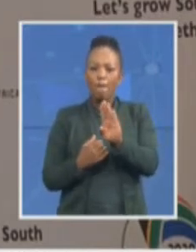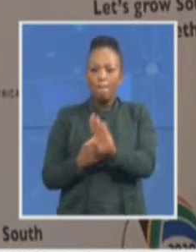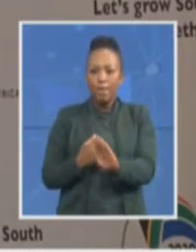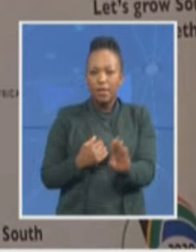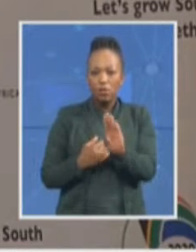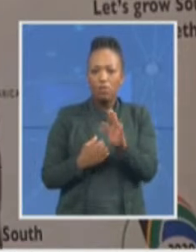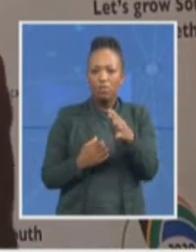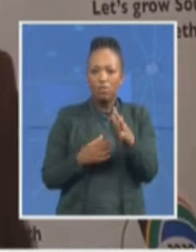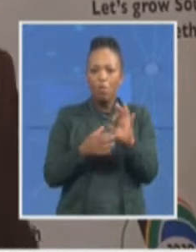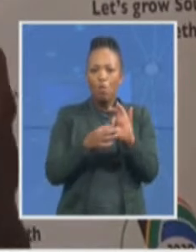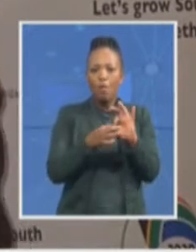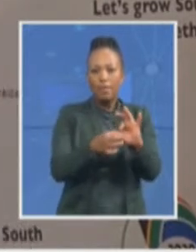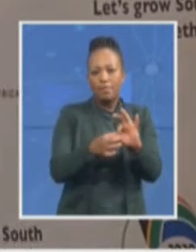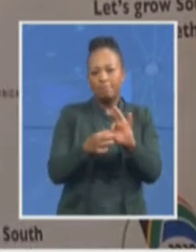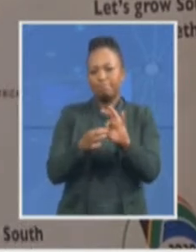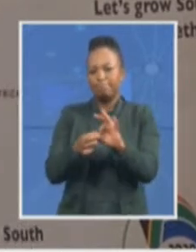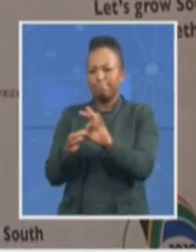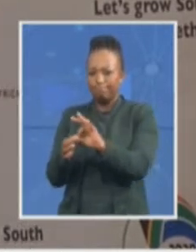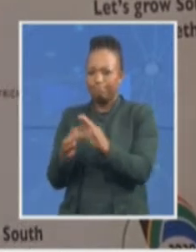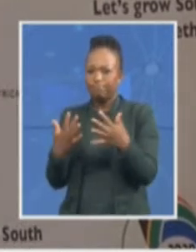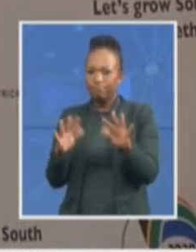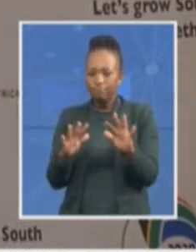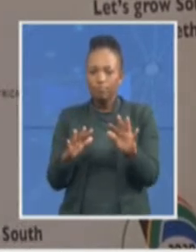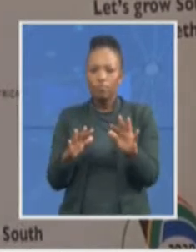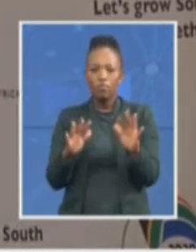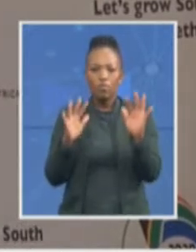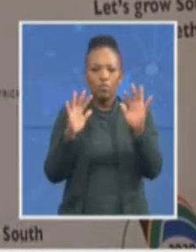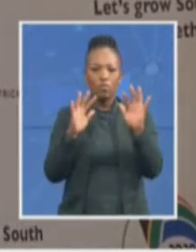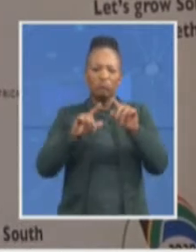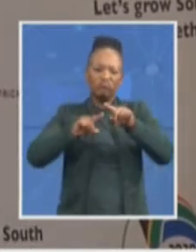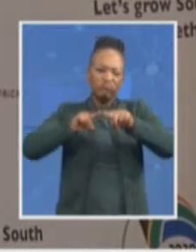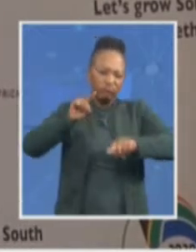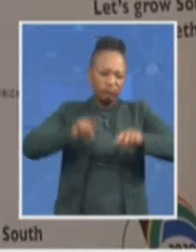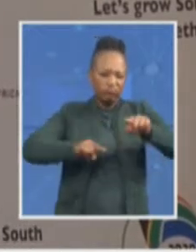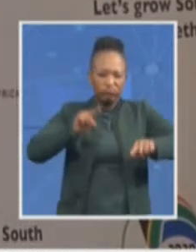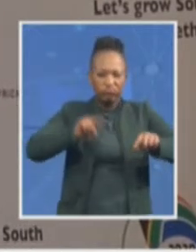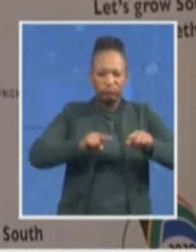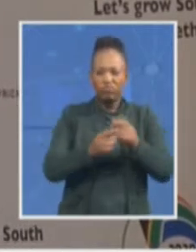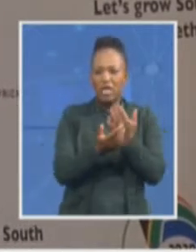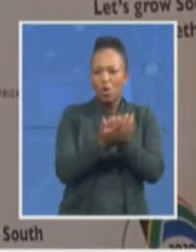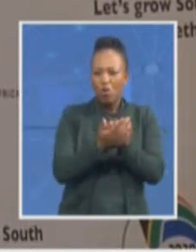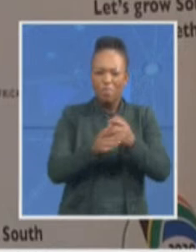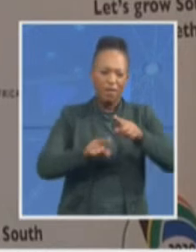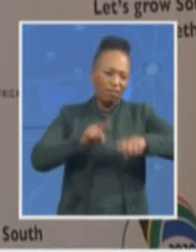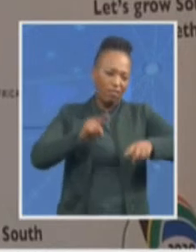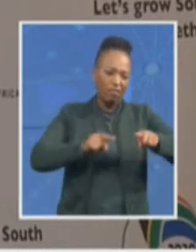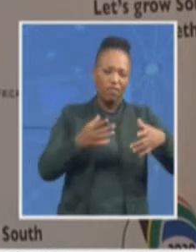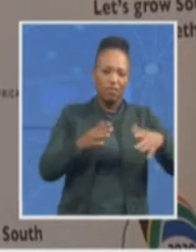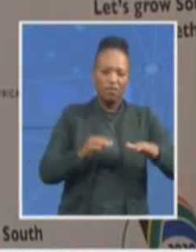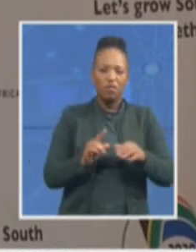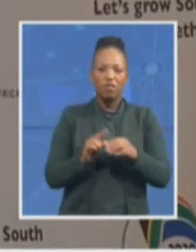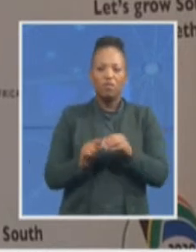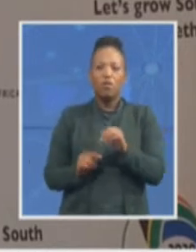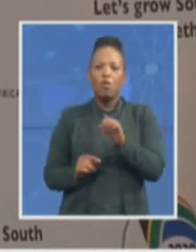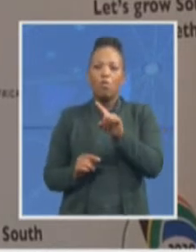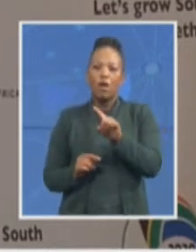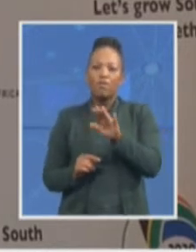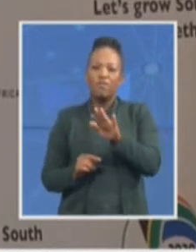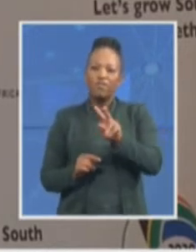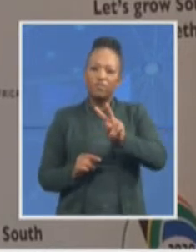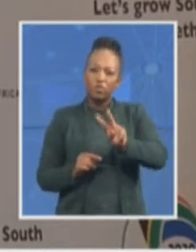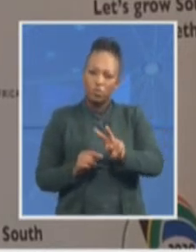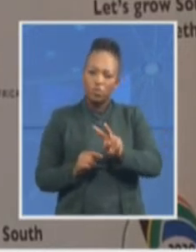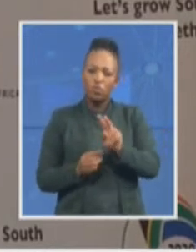in commitments across the wide range of economic sectors. Of 152 investment announcements made